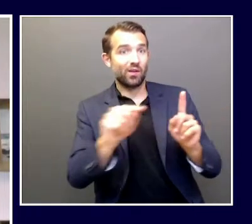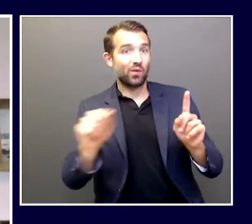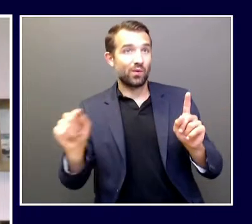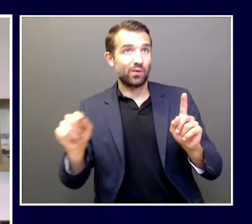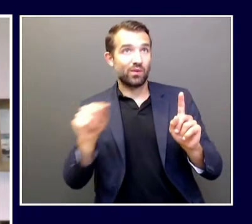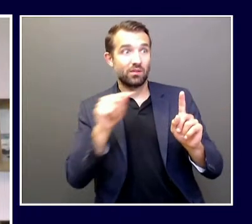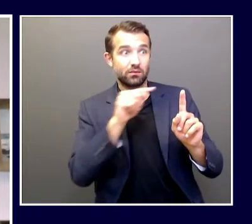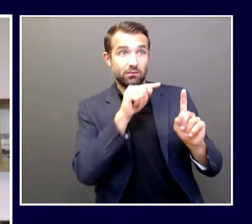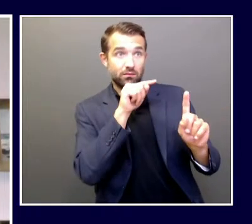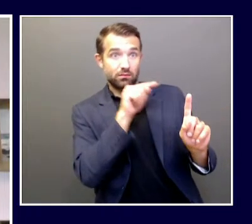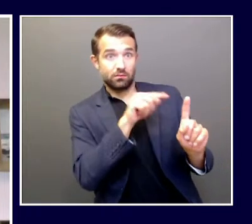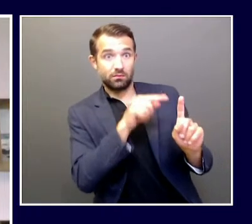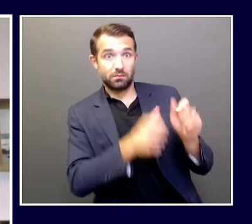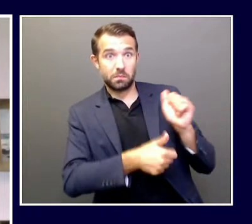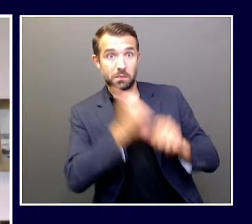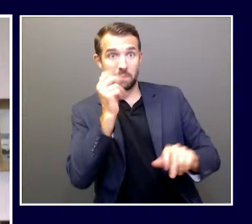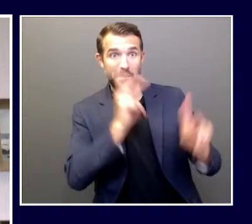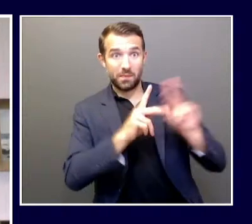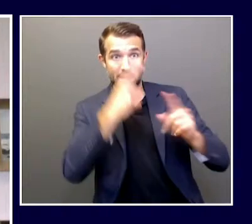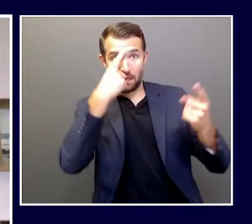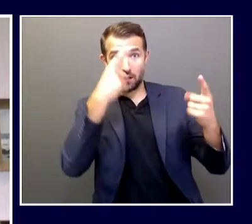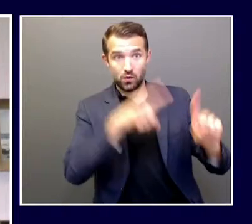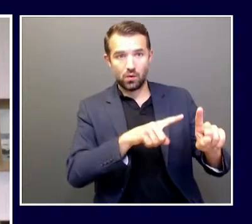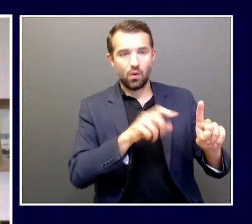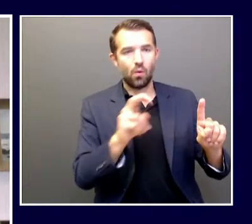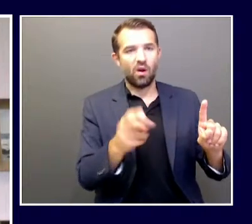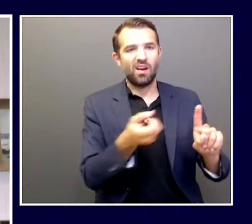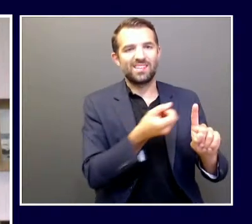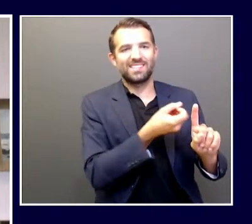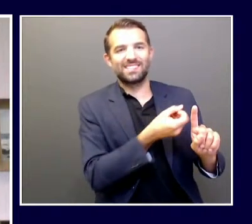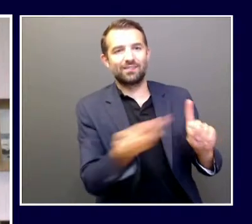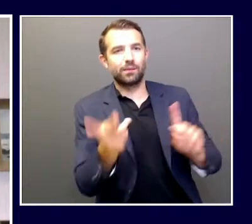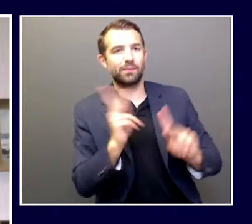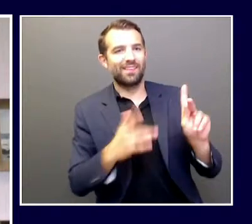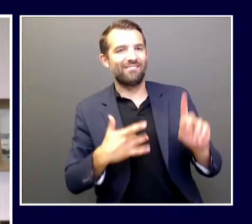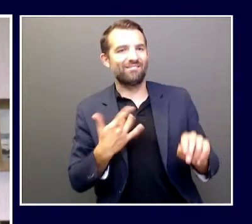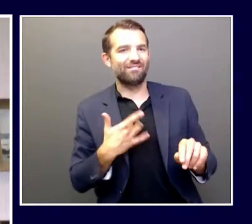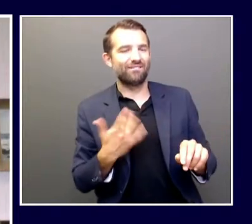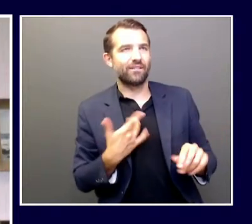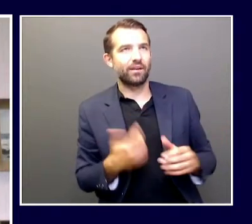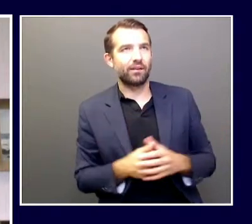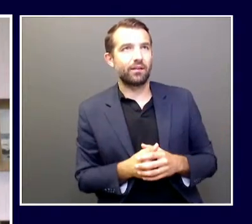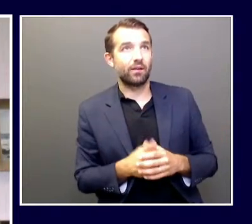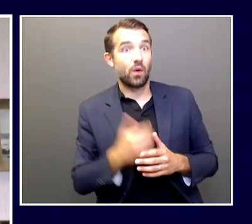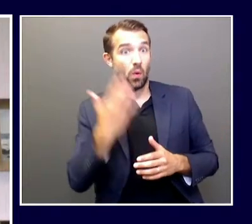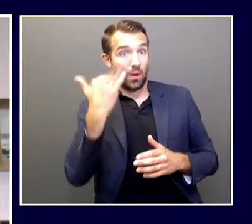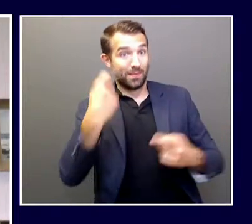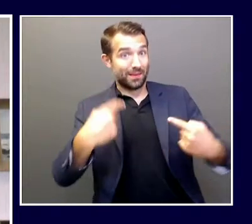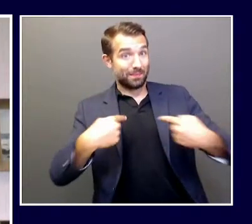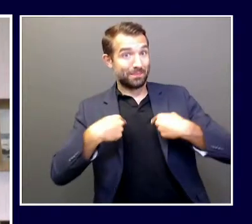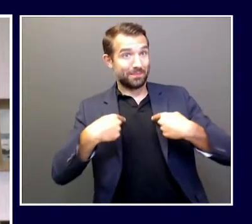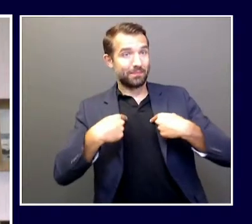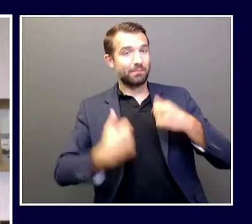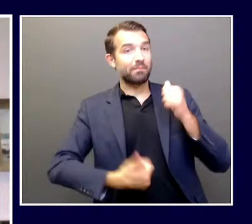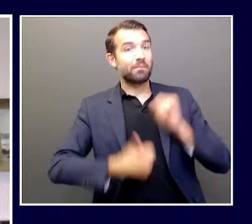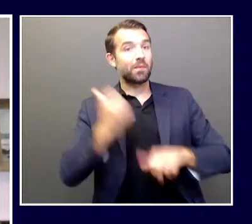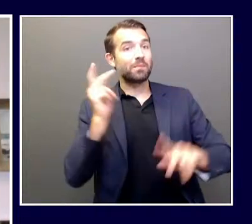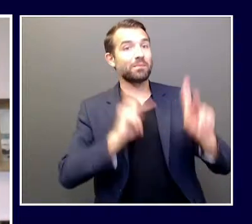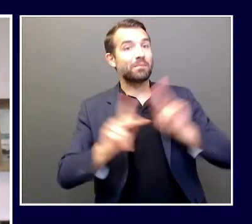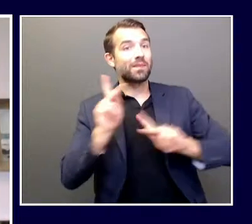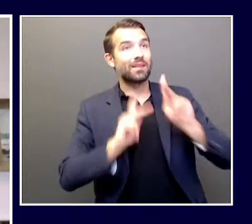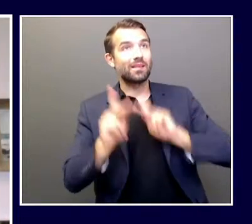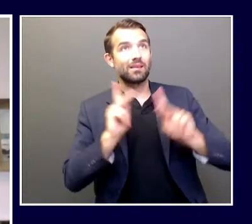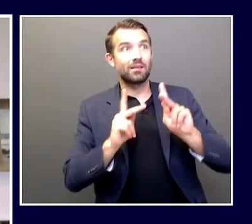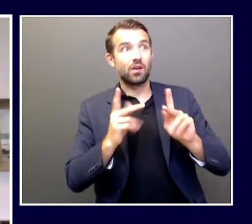Because overwhelmingly, the emails and texts and tweets that I've gotten have been in support of this, even from healthcare